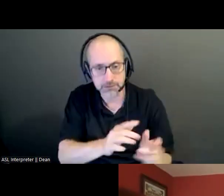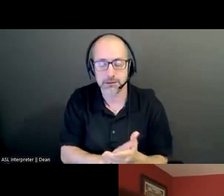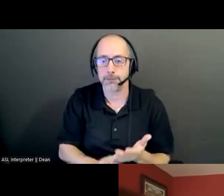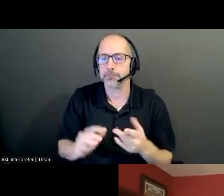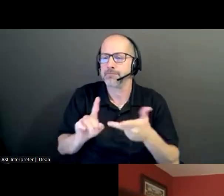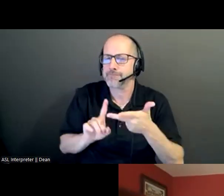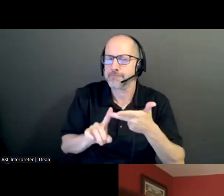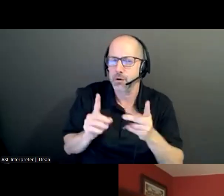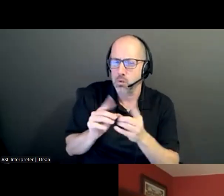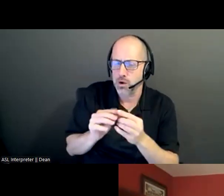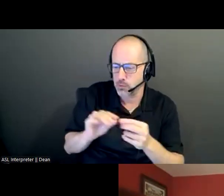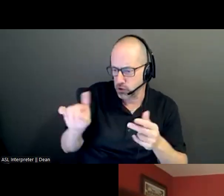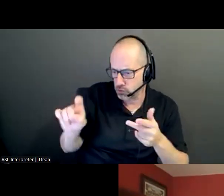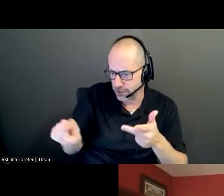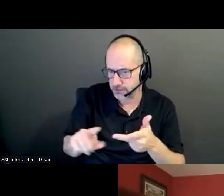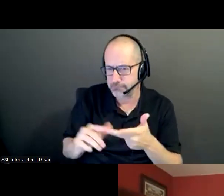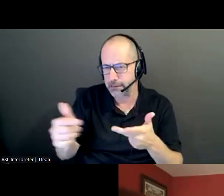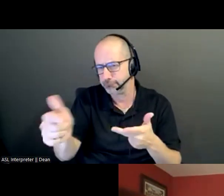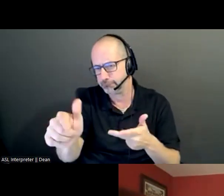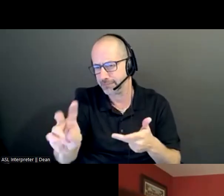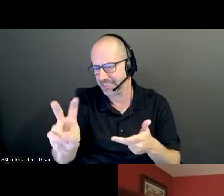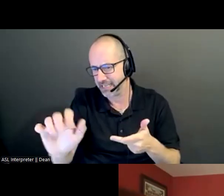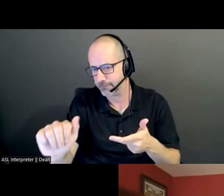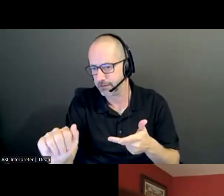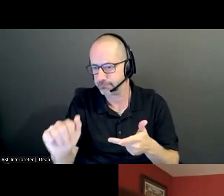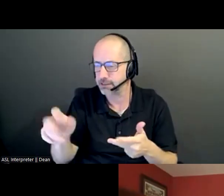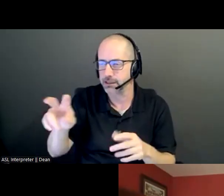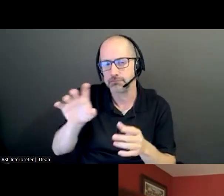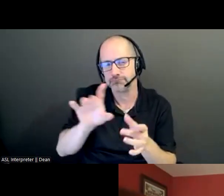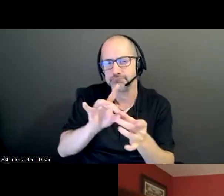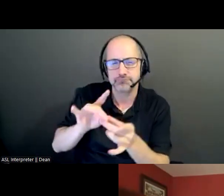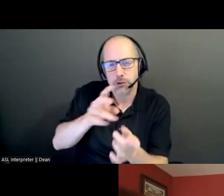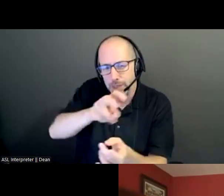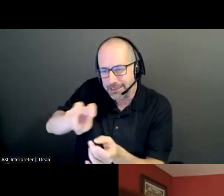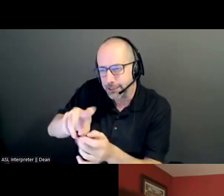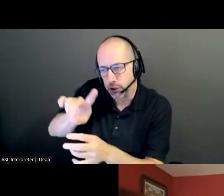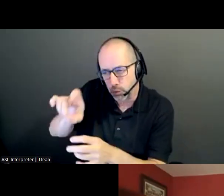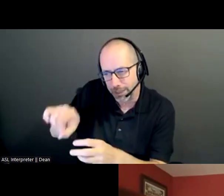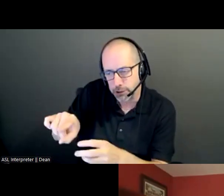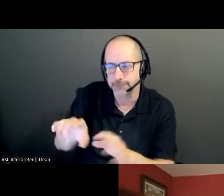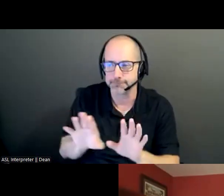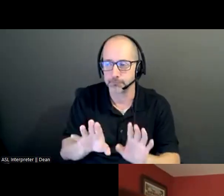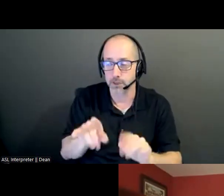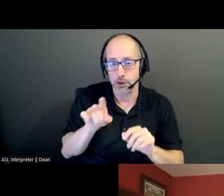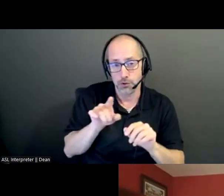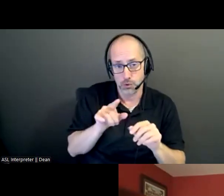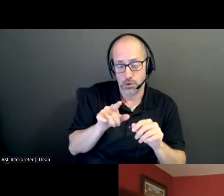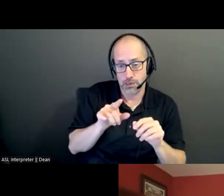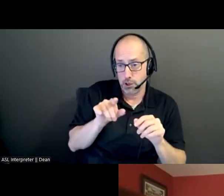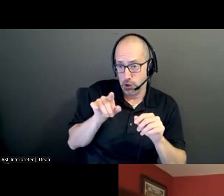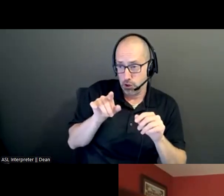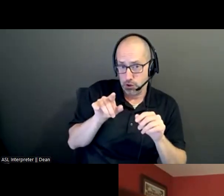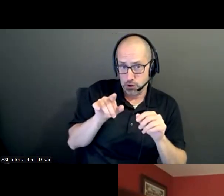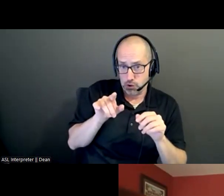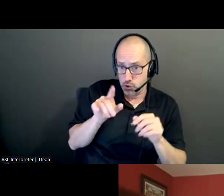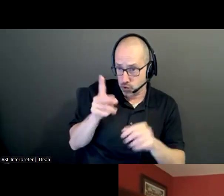question before I move on to Eva. And it's going to be a transition one because somebody mentioned that that both